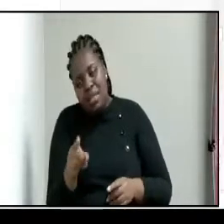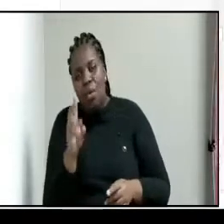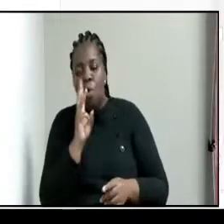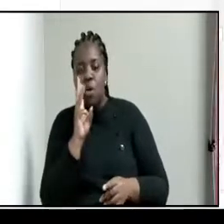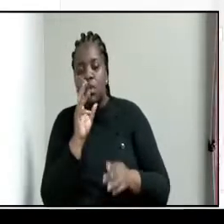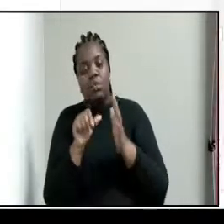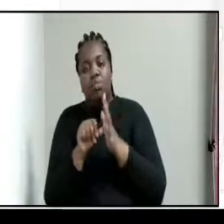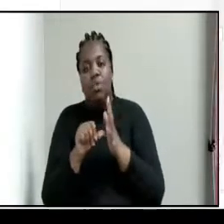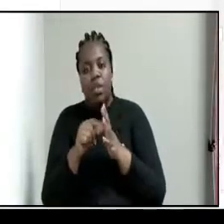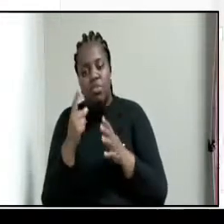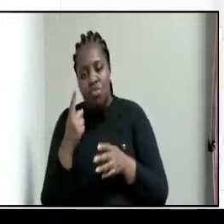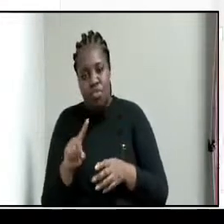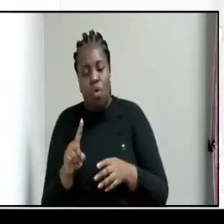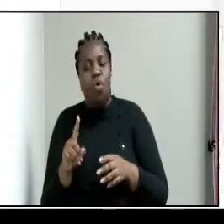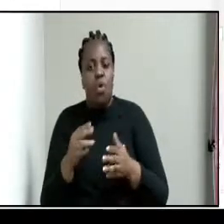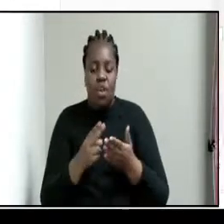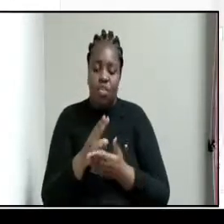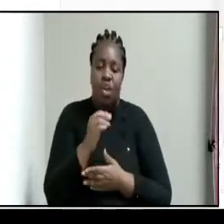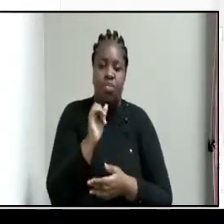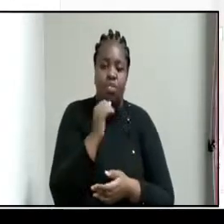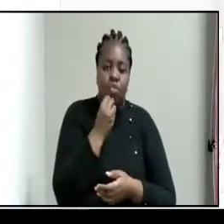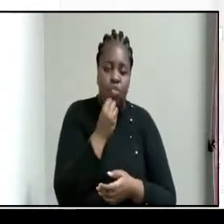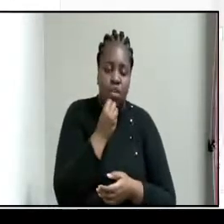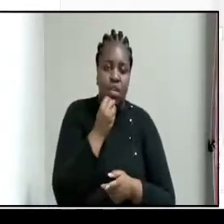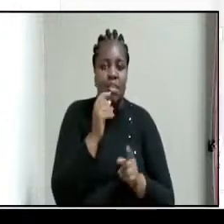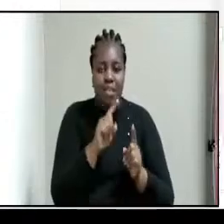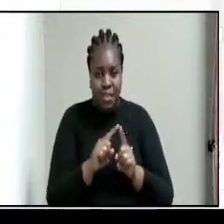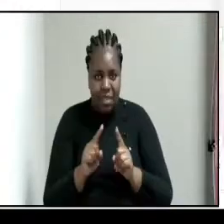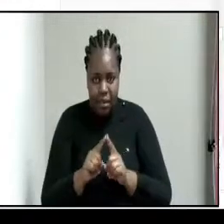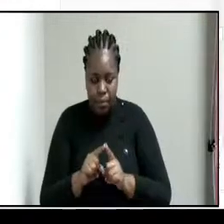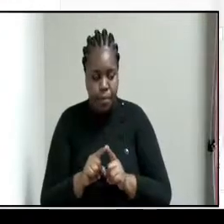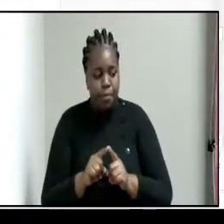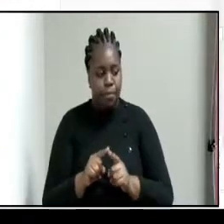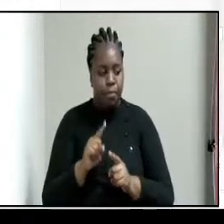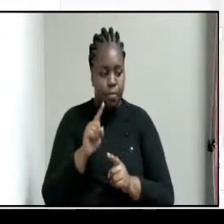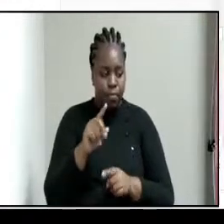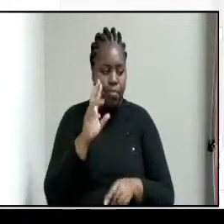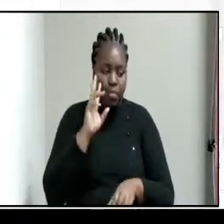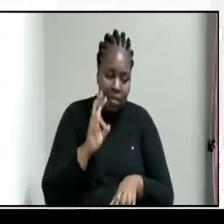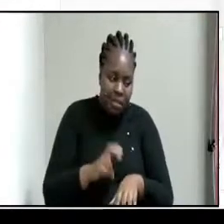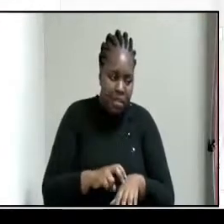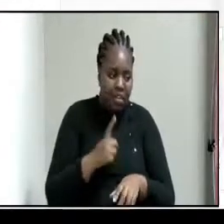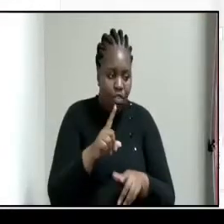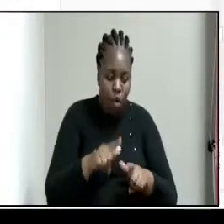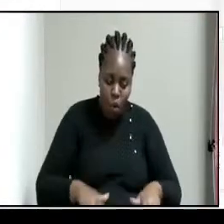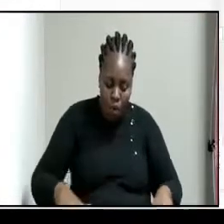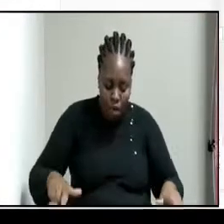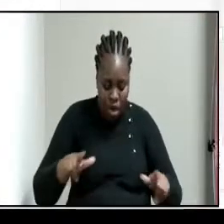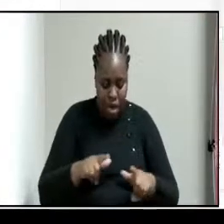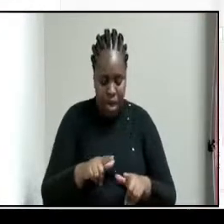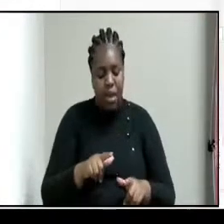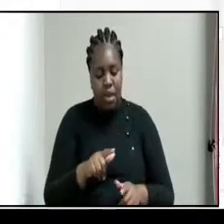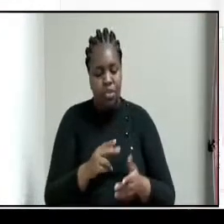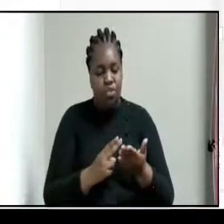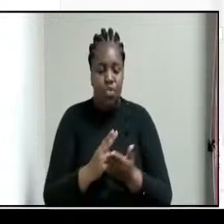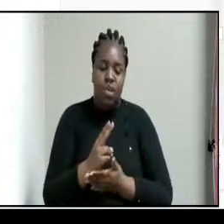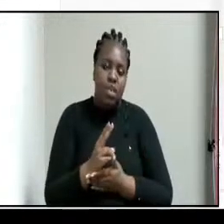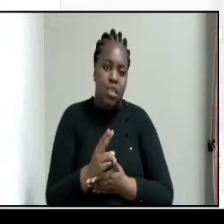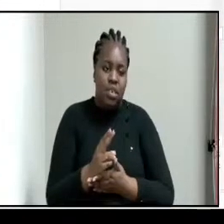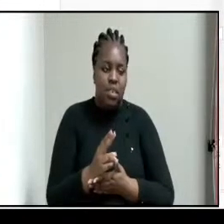to, the right to food. And it is also intrinsically linked with land rights in section,